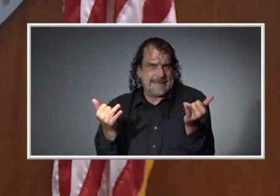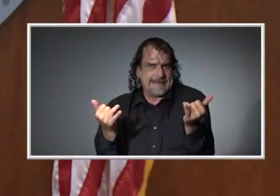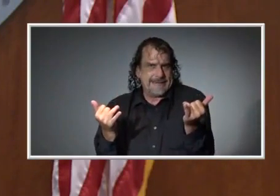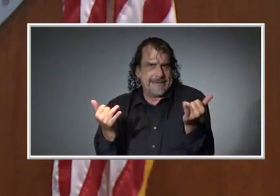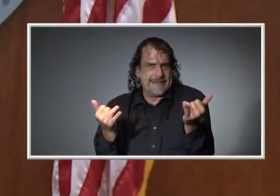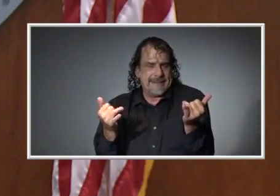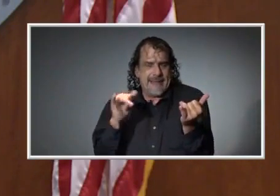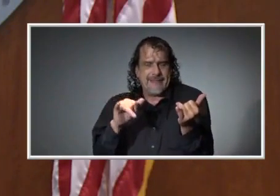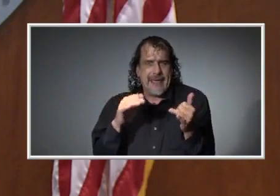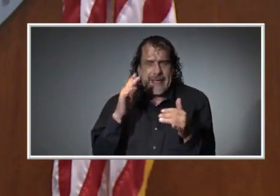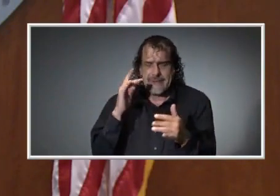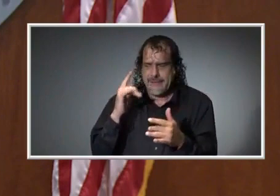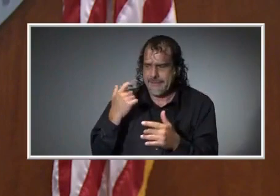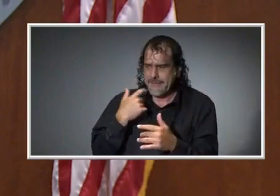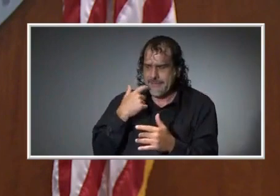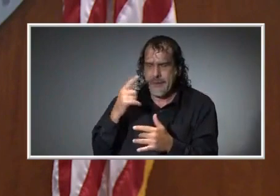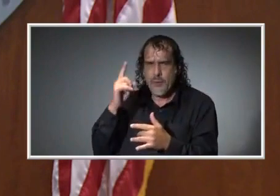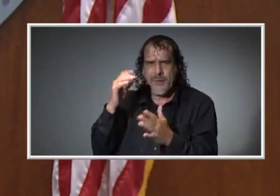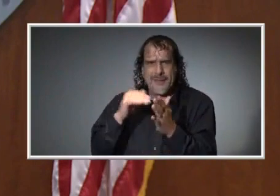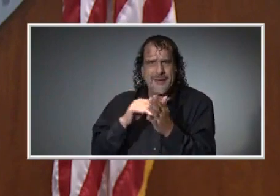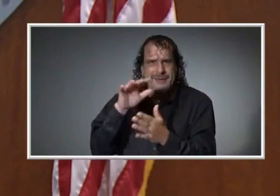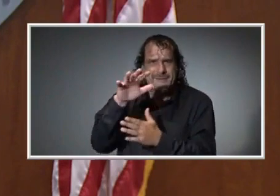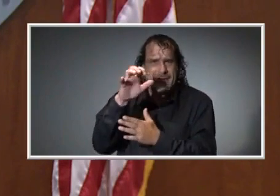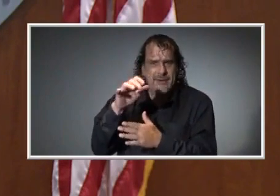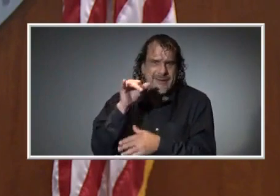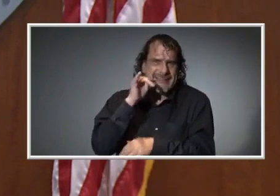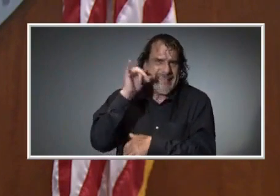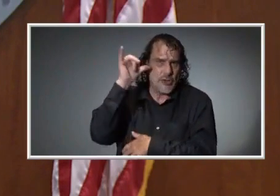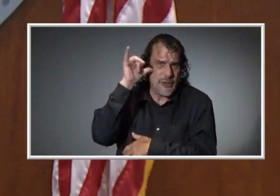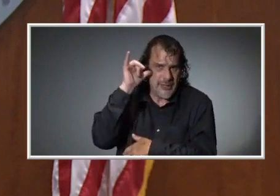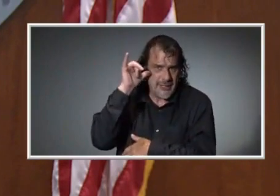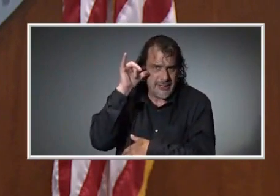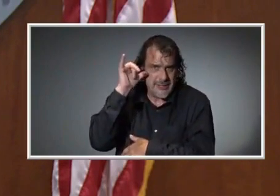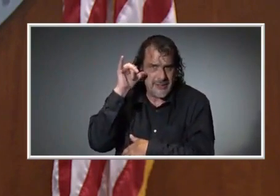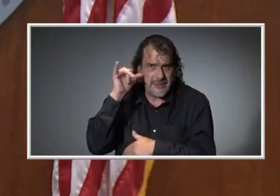That's after having over 1,500 cases yesterday.